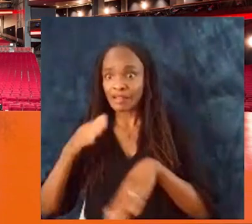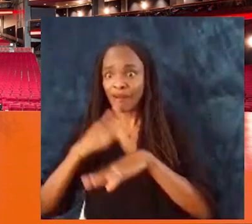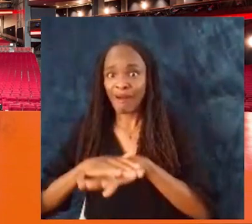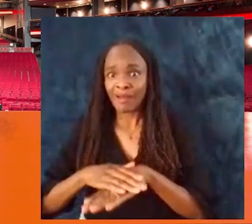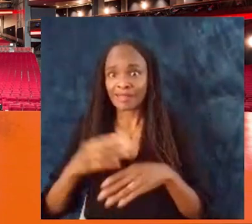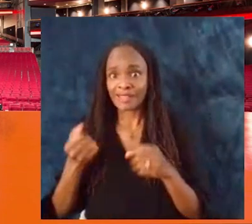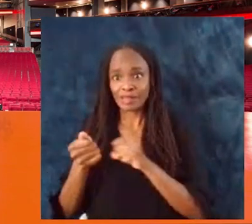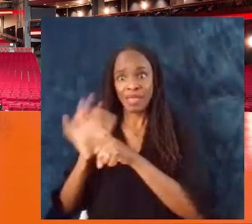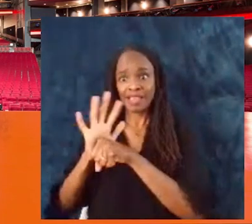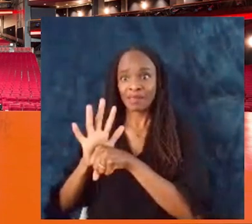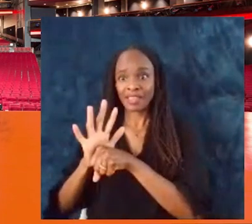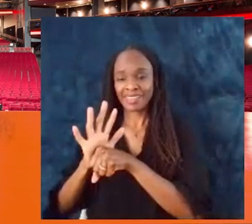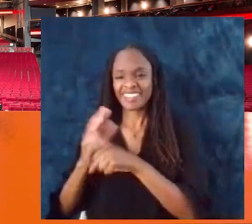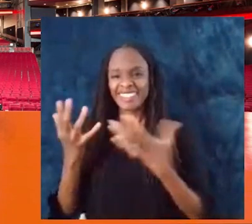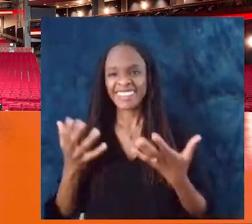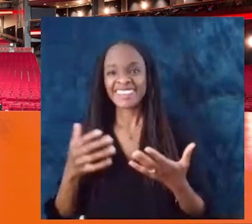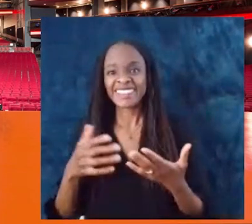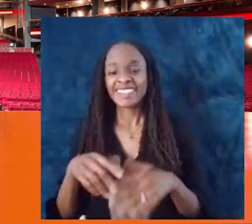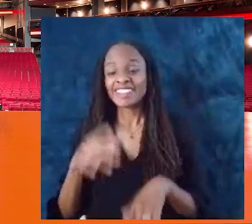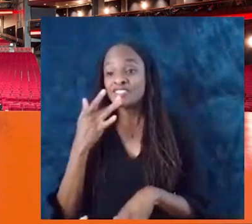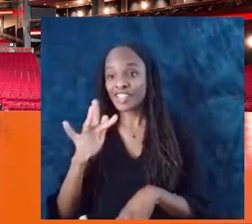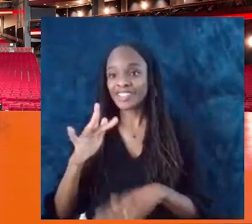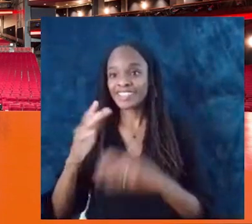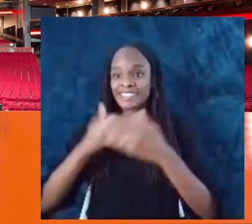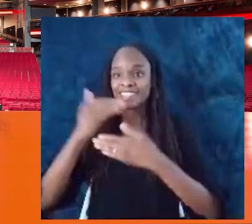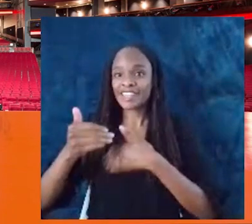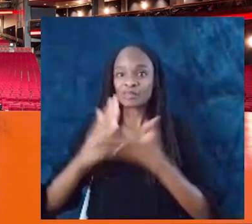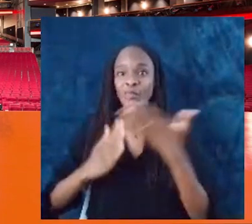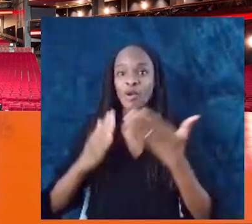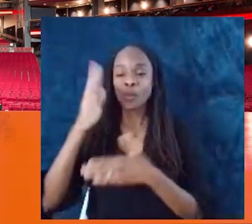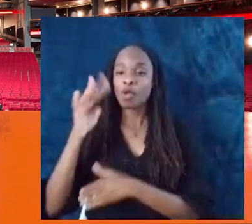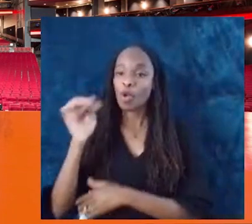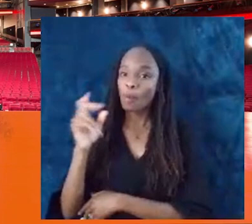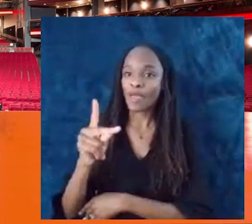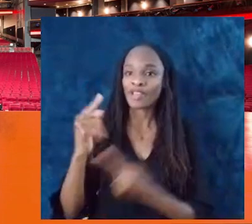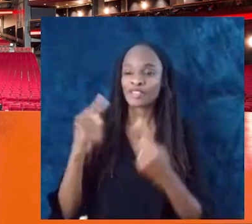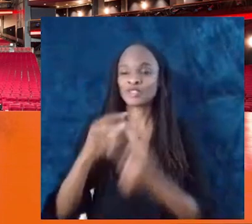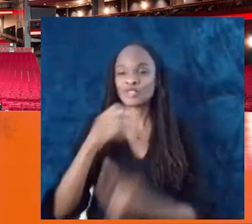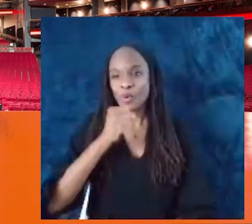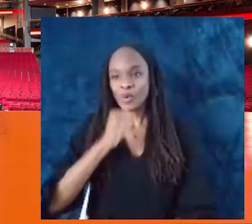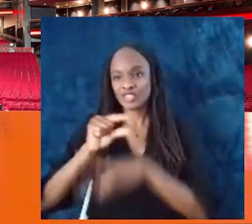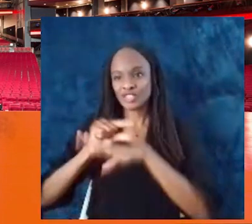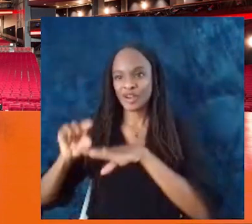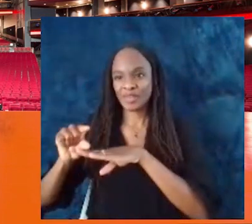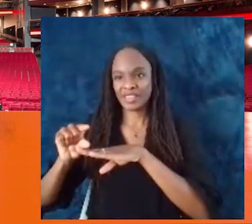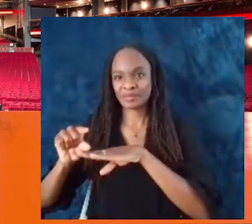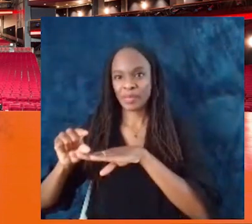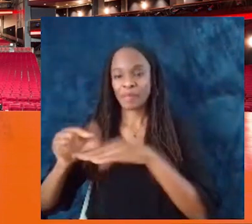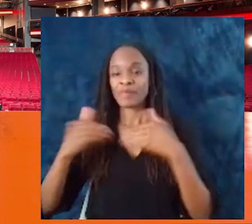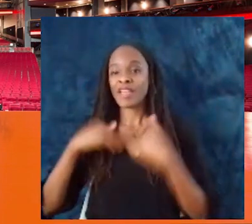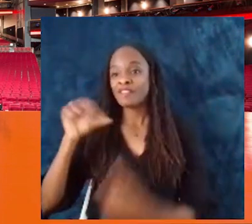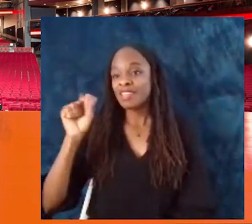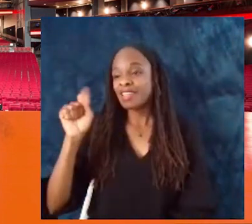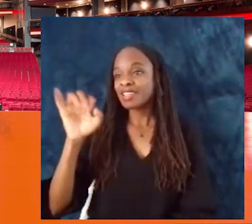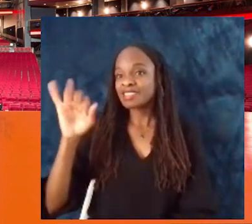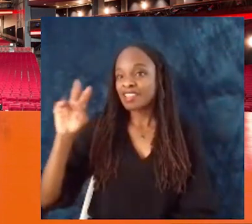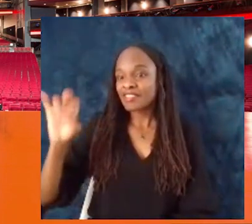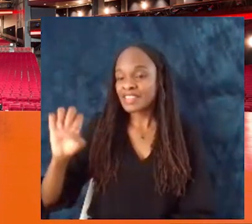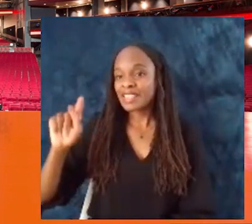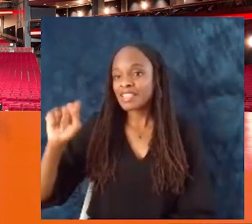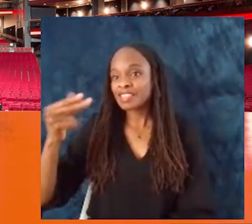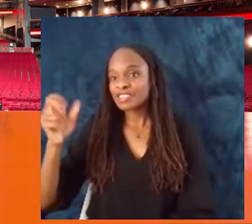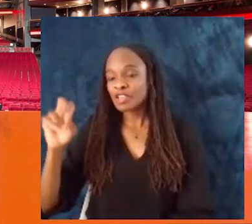All right, guys. Luckily, this next bit, we're going back to the orange carpet. And we got Stephanie Thomas, Jillian Mercada, and